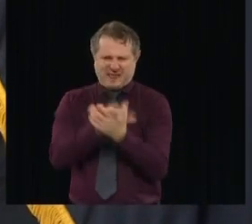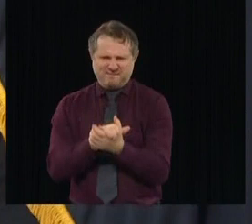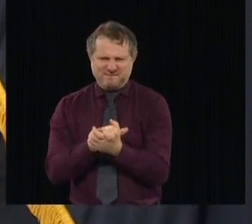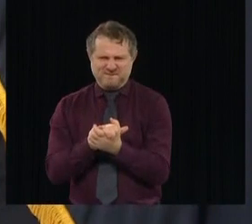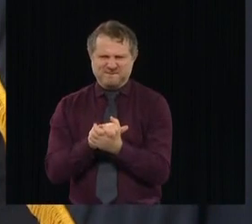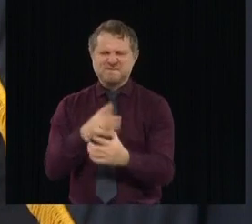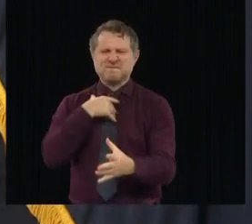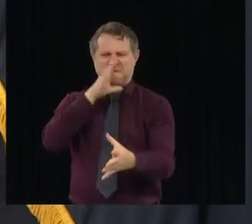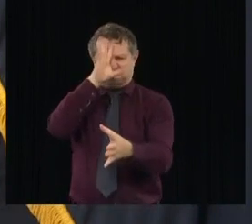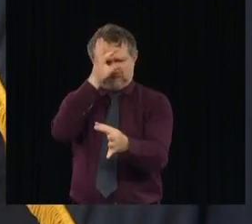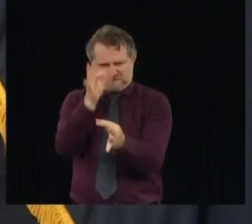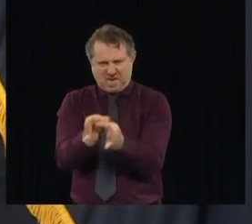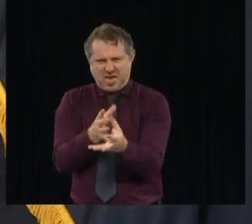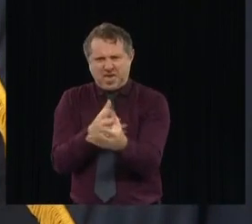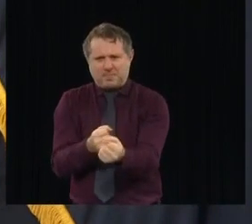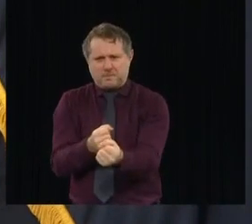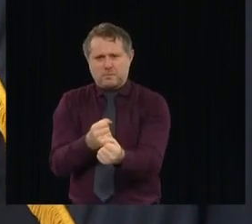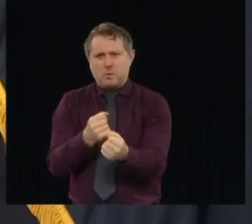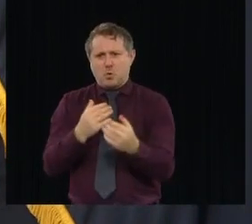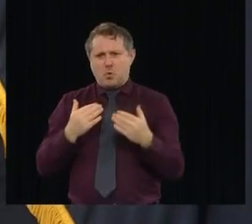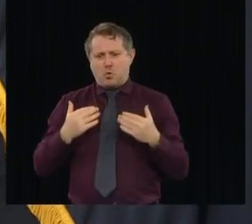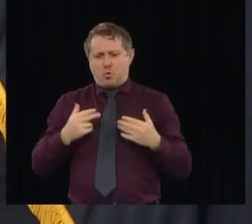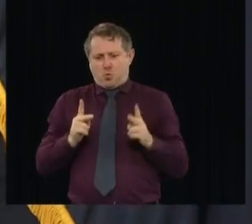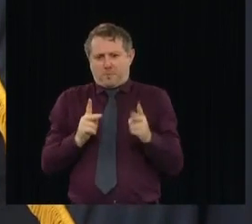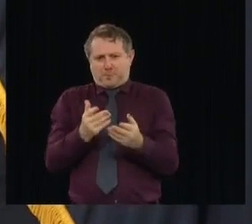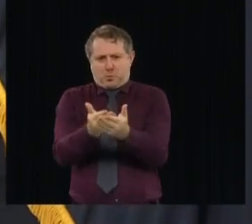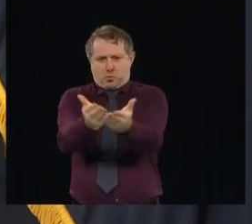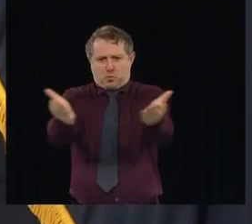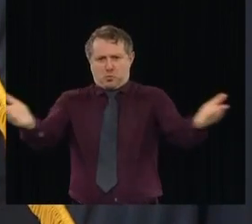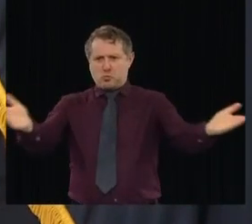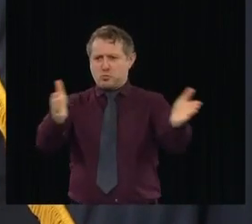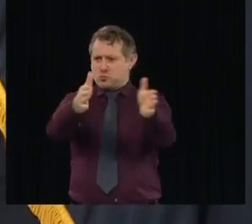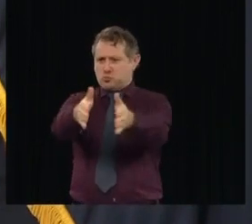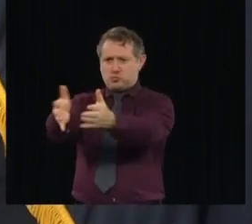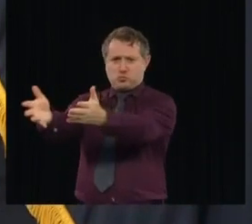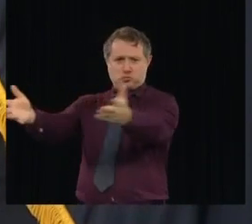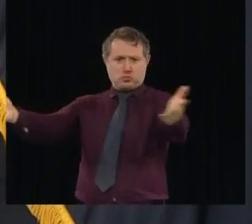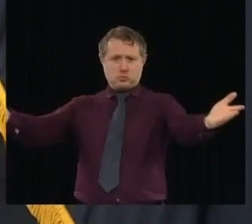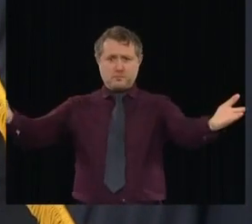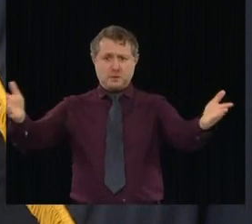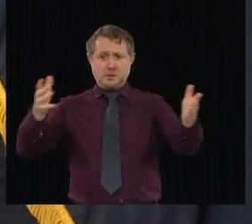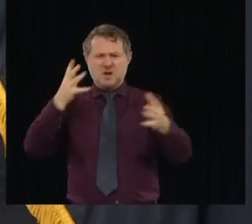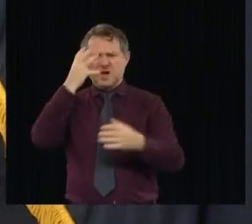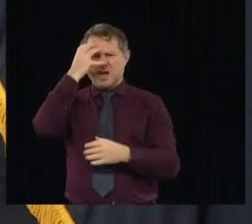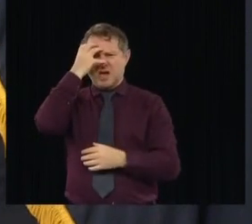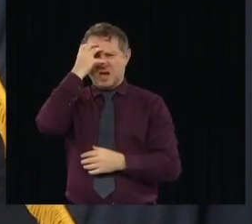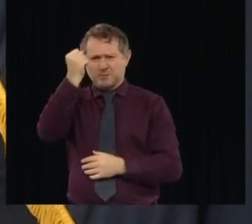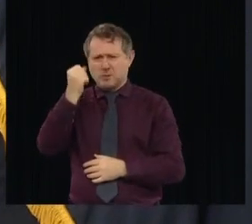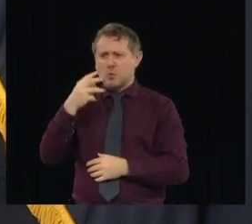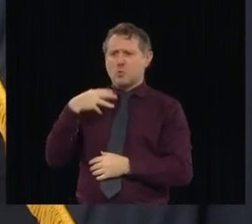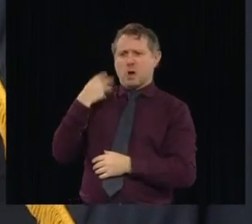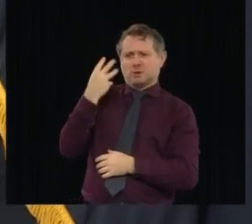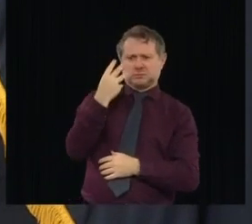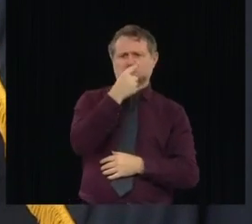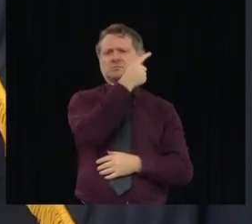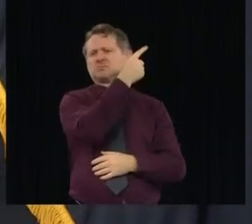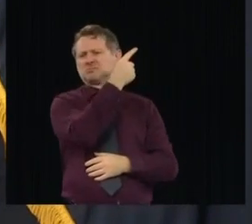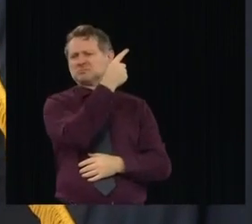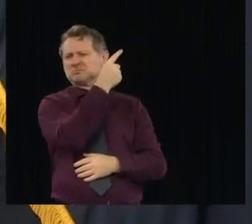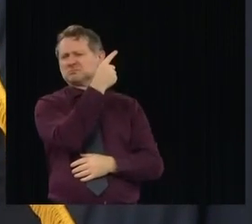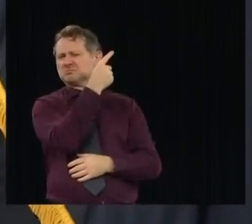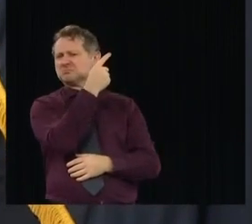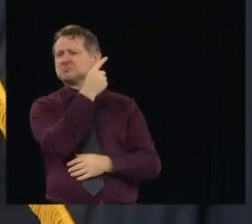a certain level of common sense, and I believe Washington, despite their dysfunction and